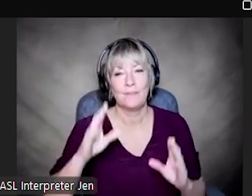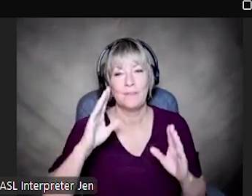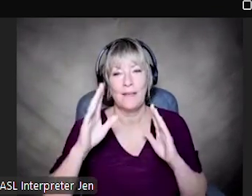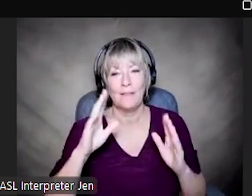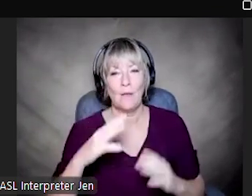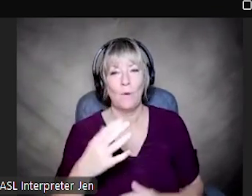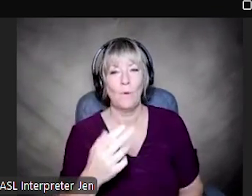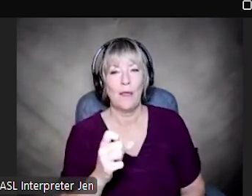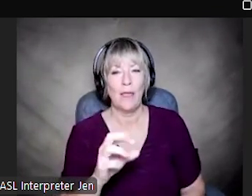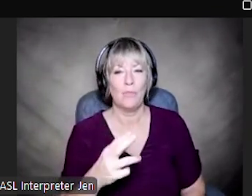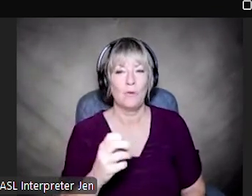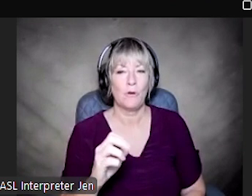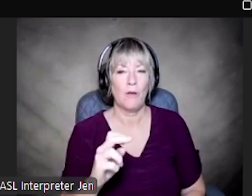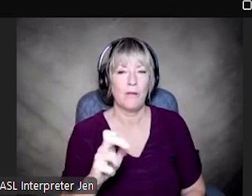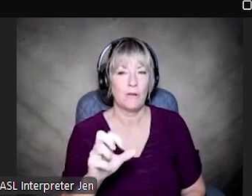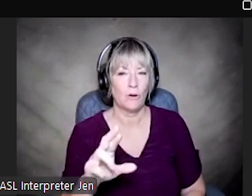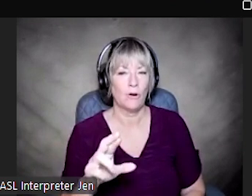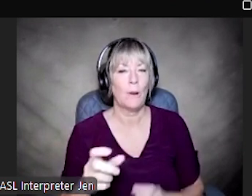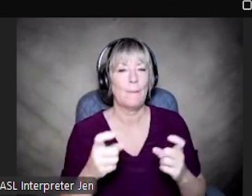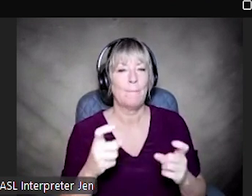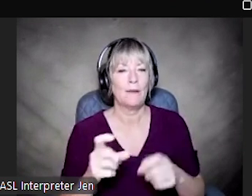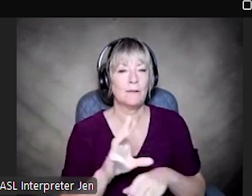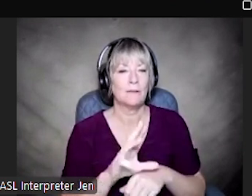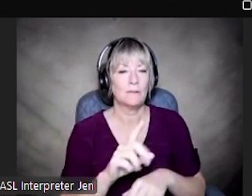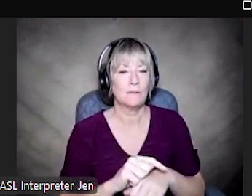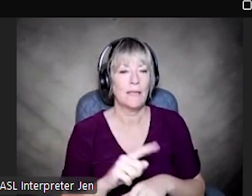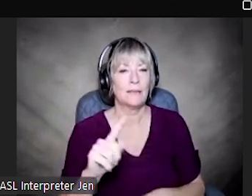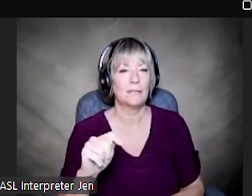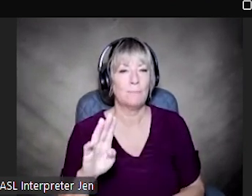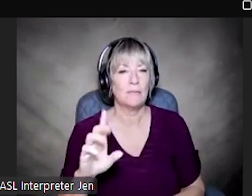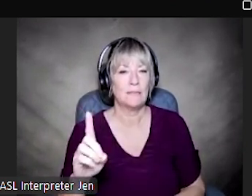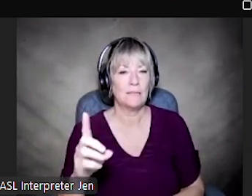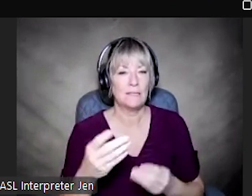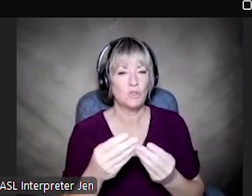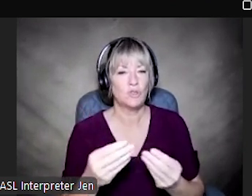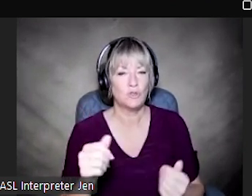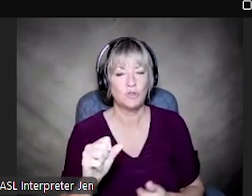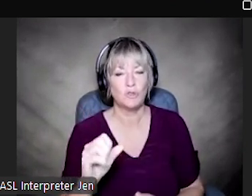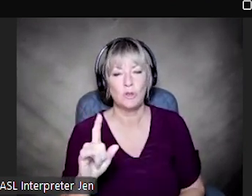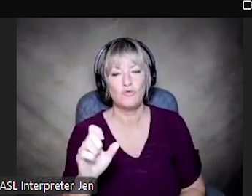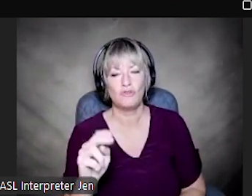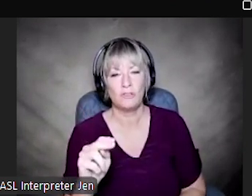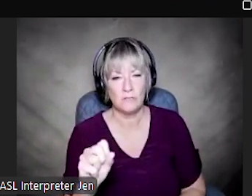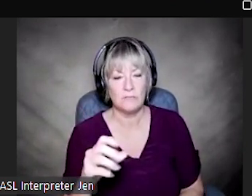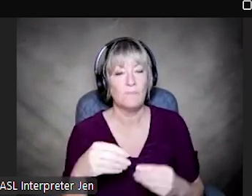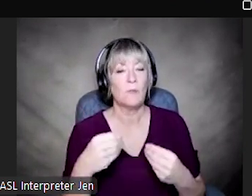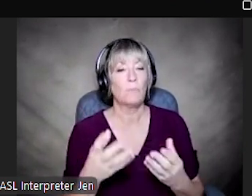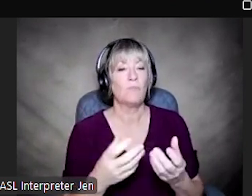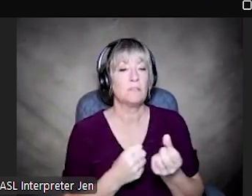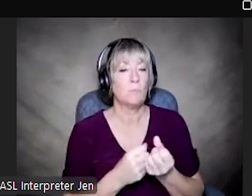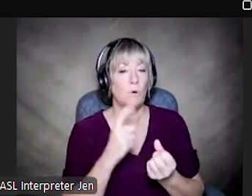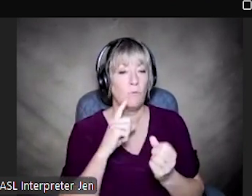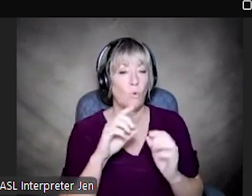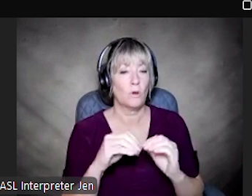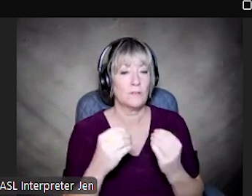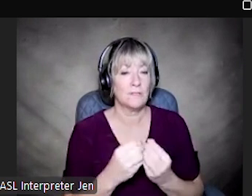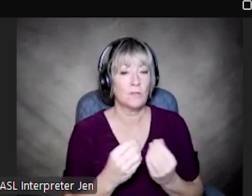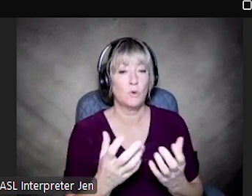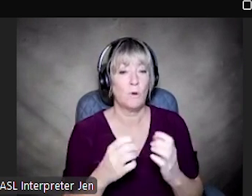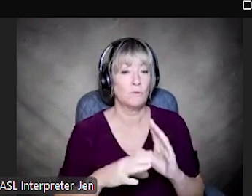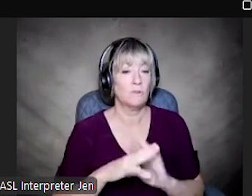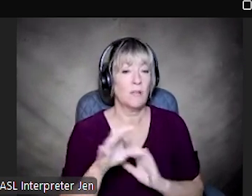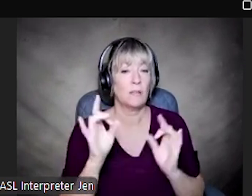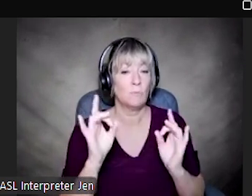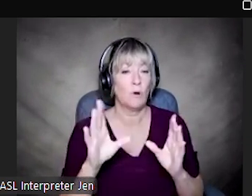am Heather Honaker. I'm a managing consultant at TBD Solutions, where we provide support for organizations that are looking to develop